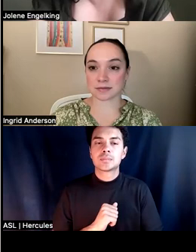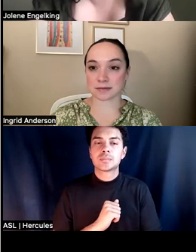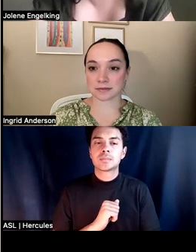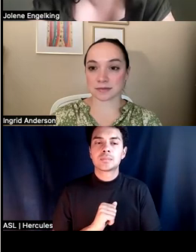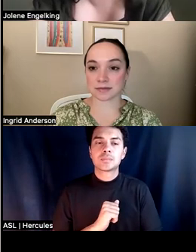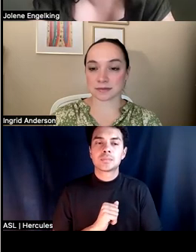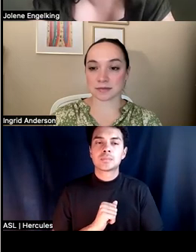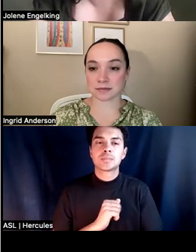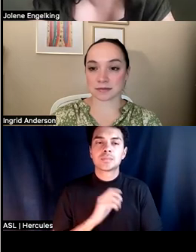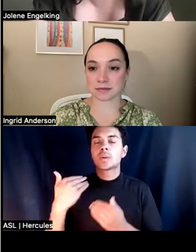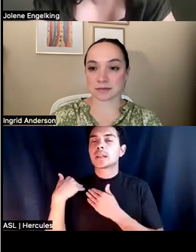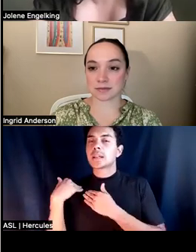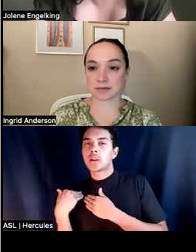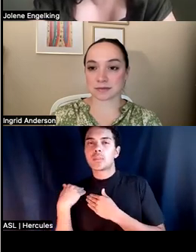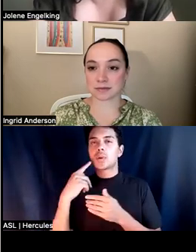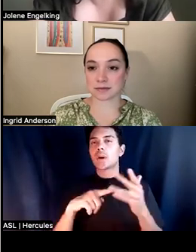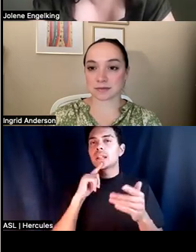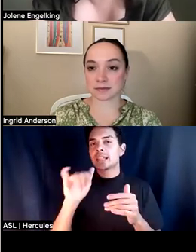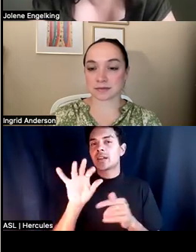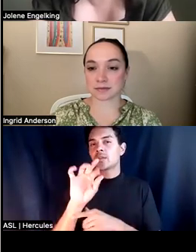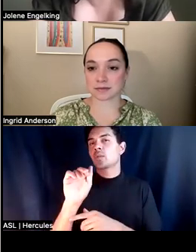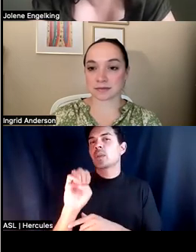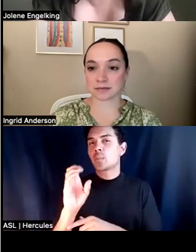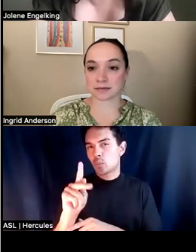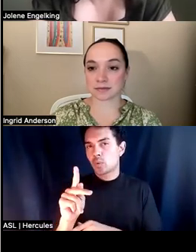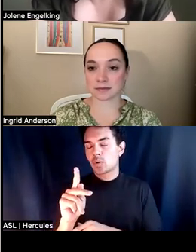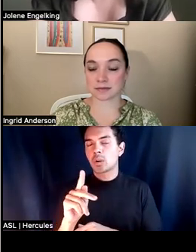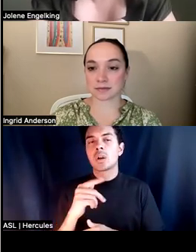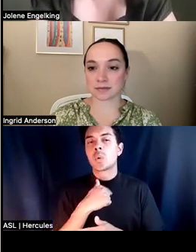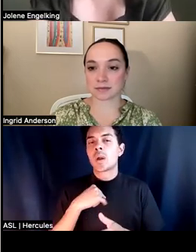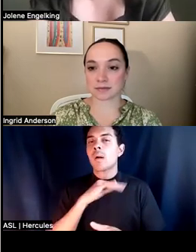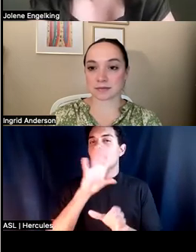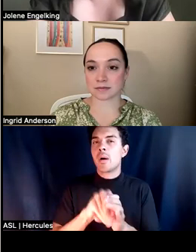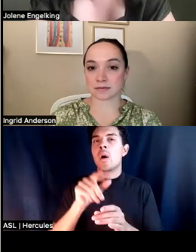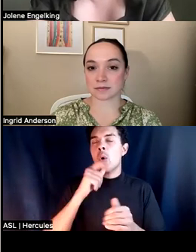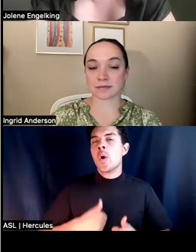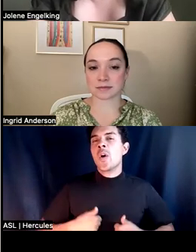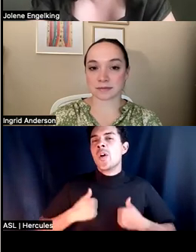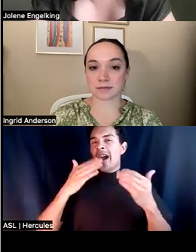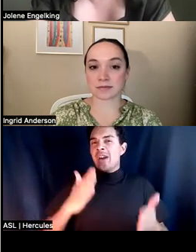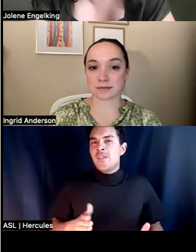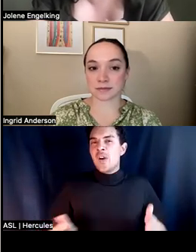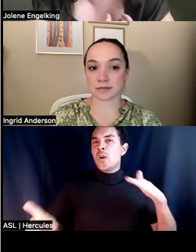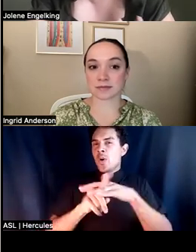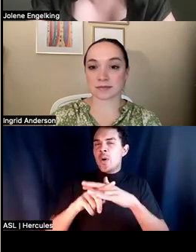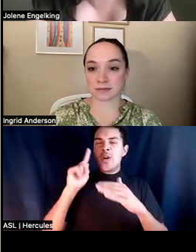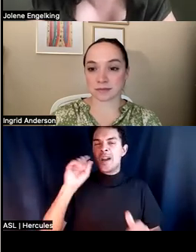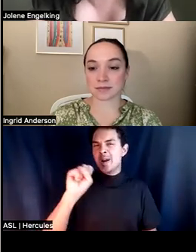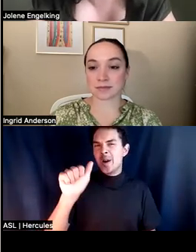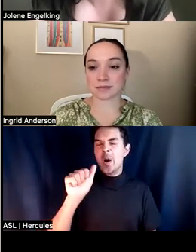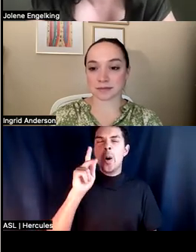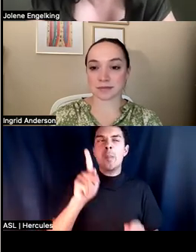what the frameworks are that we operate under, that we're all part of who survivors go to after sexual assault, or who people may